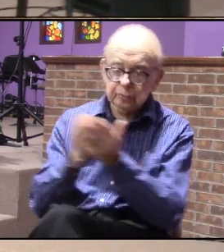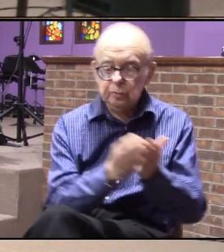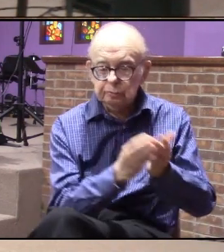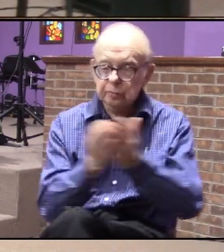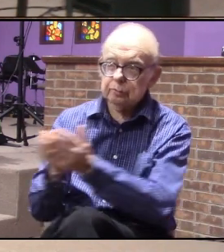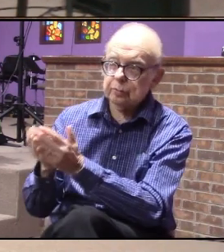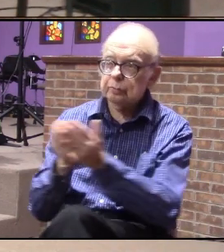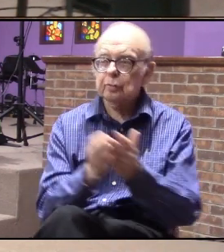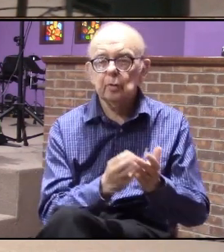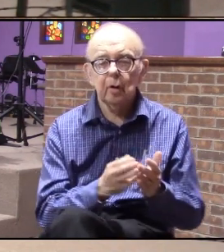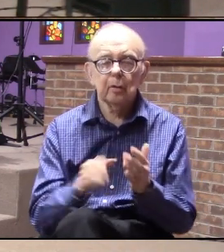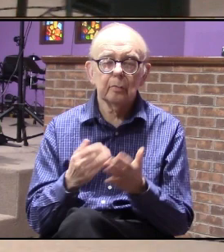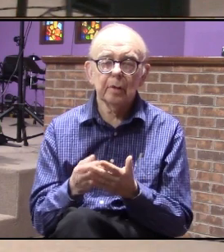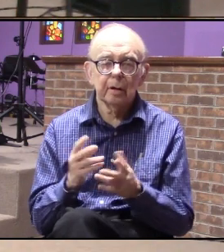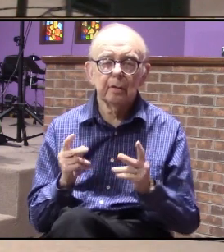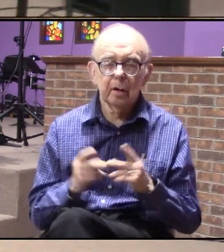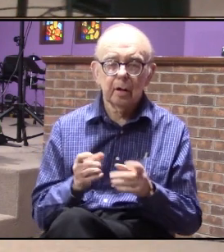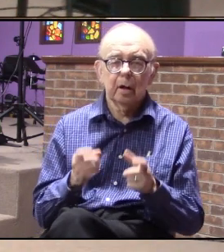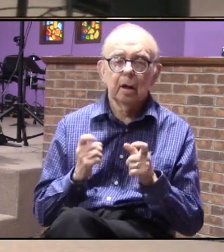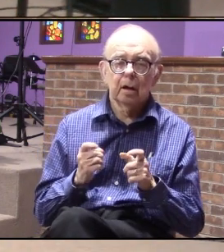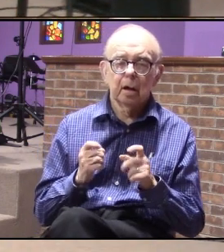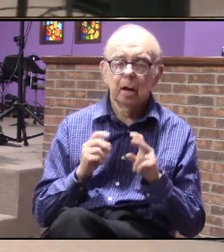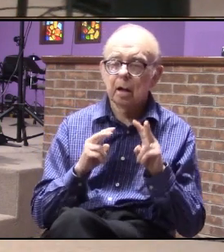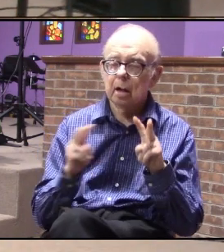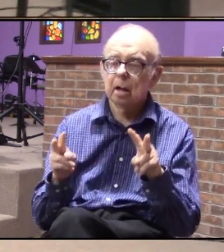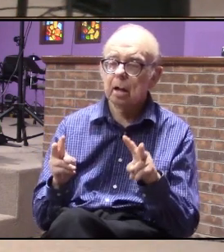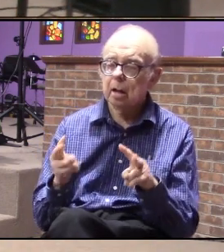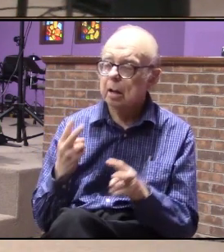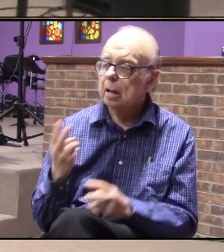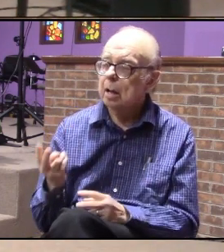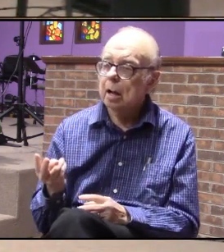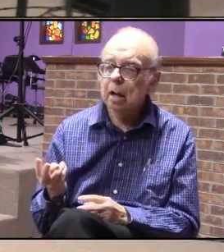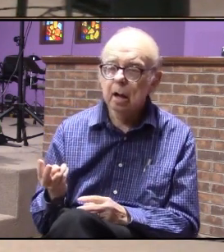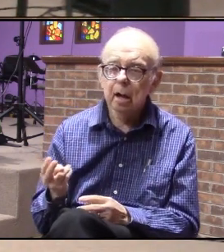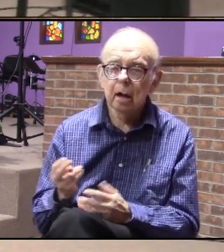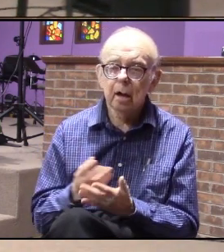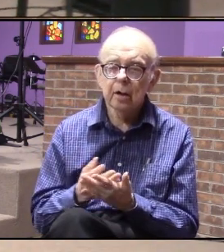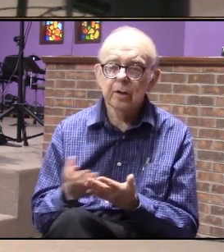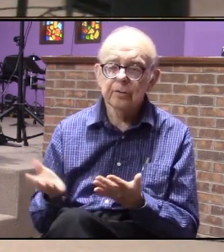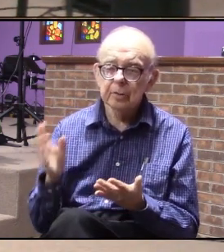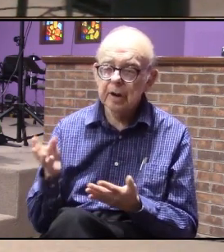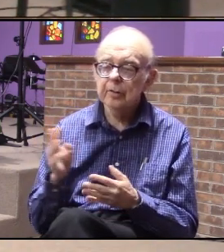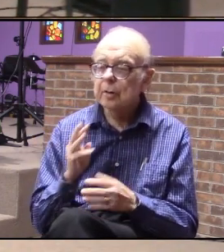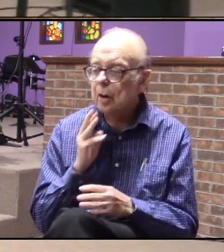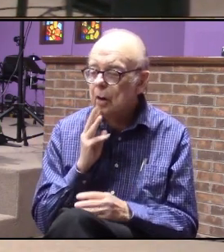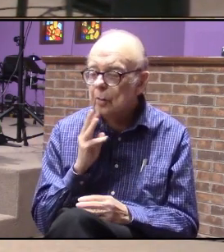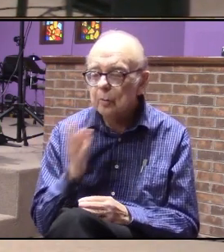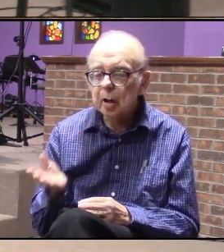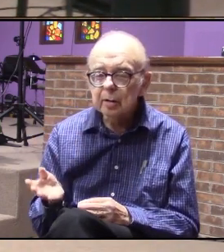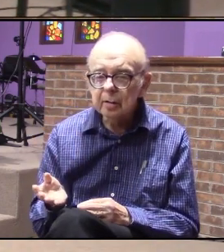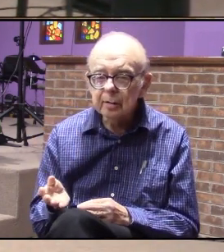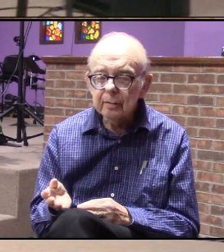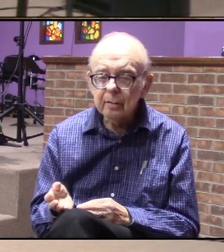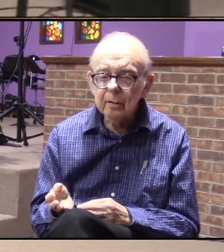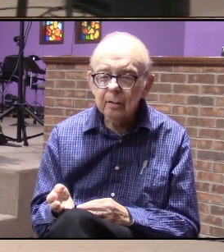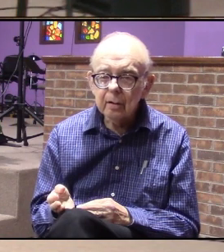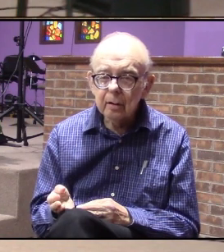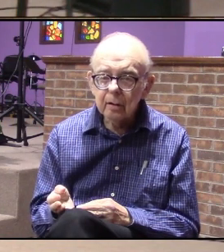place. And all of a sudden they look out and hear, there's something on the water.